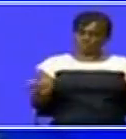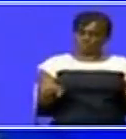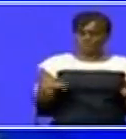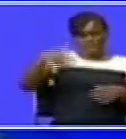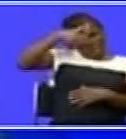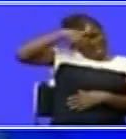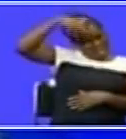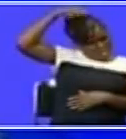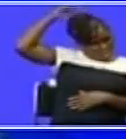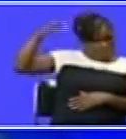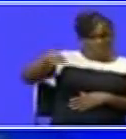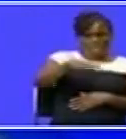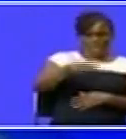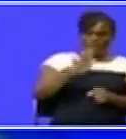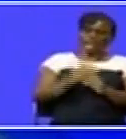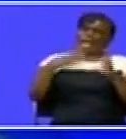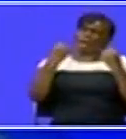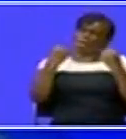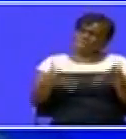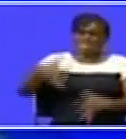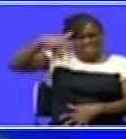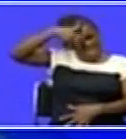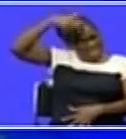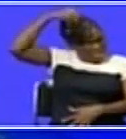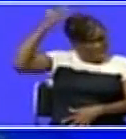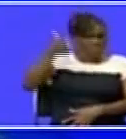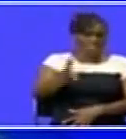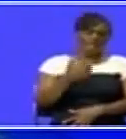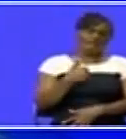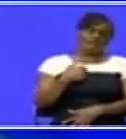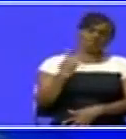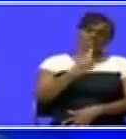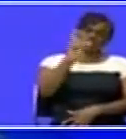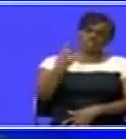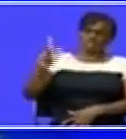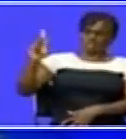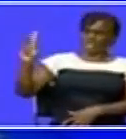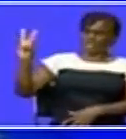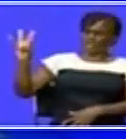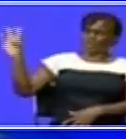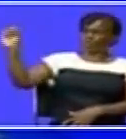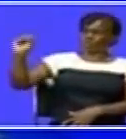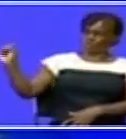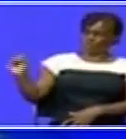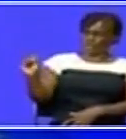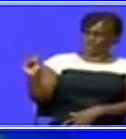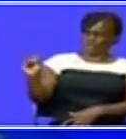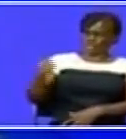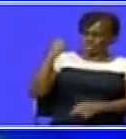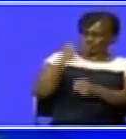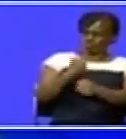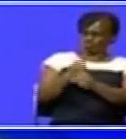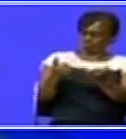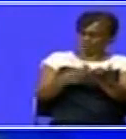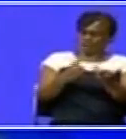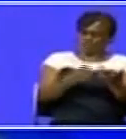lion stronghold. But just how many lions remain in the park? Well, this year, the Kenya Wildlife Service and other stakeholders conducted the first